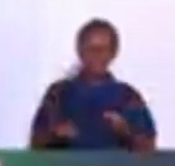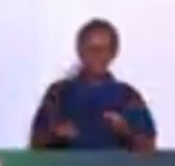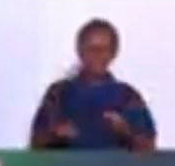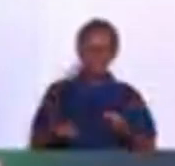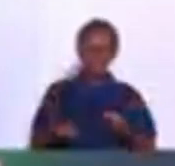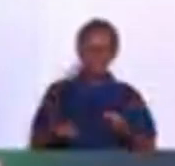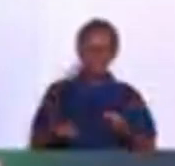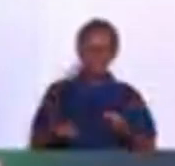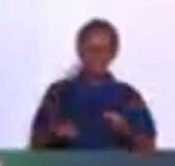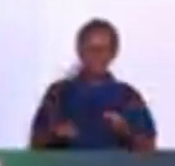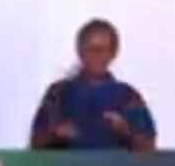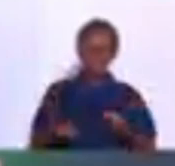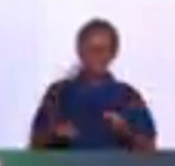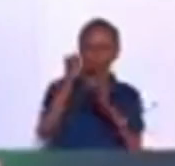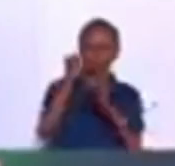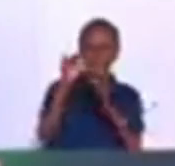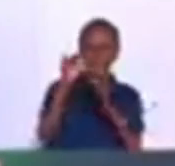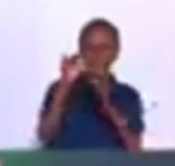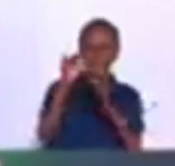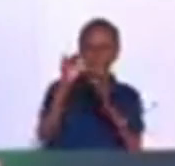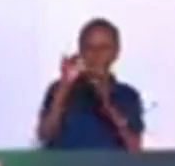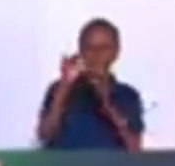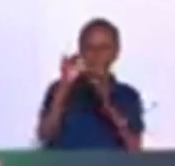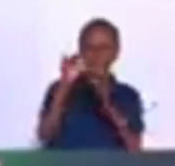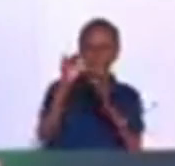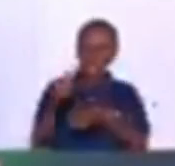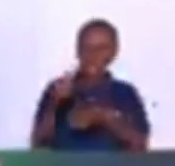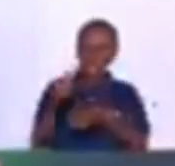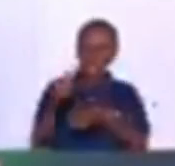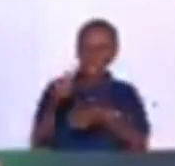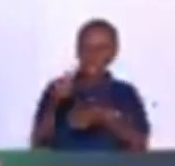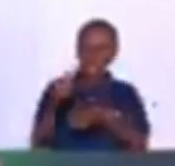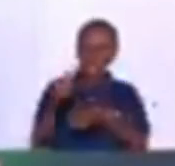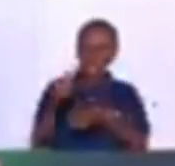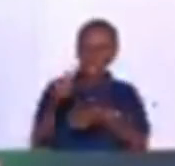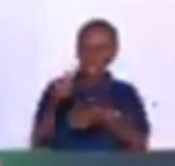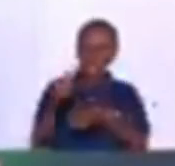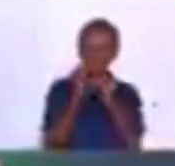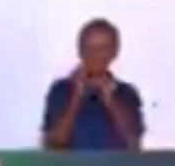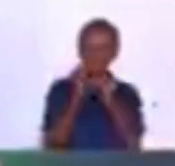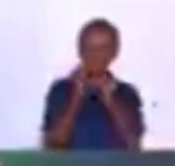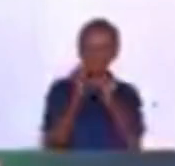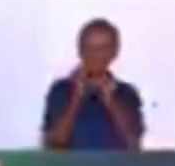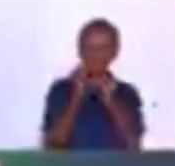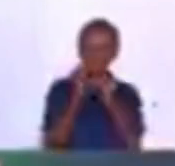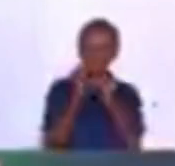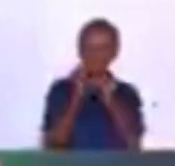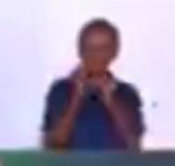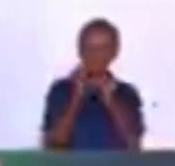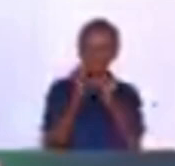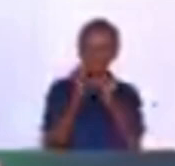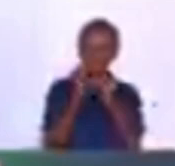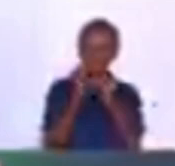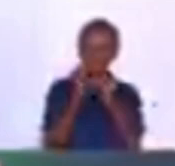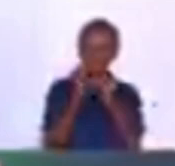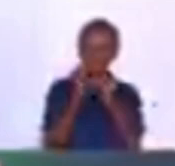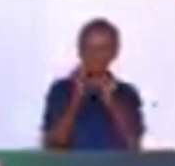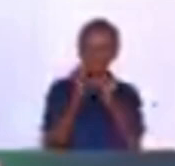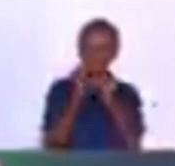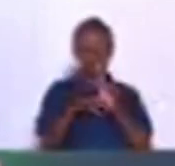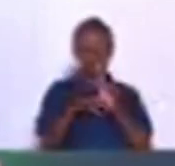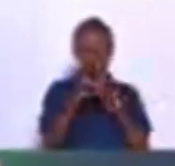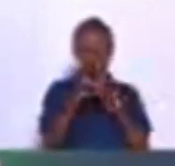trust you to do that. But there are some other things, Lord, that we need to do ourselves, the possible things, like even what we